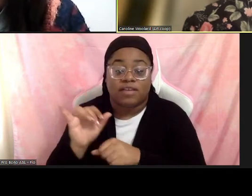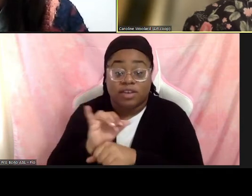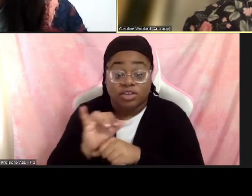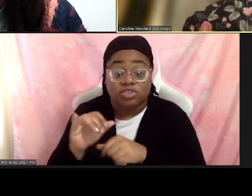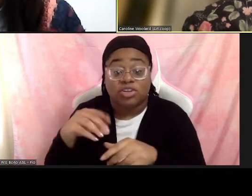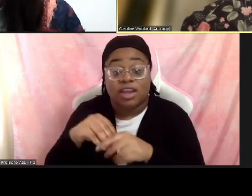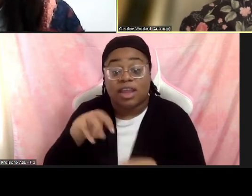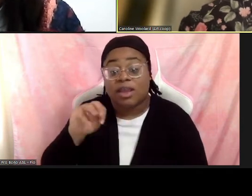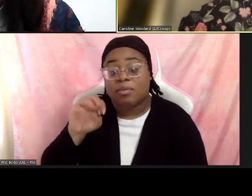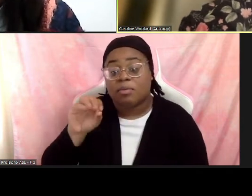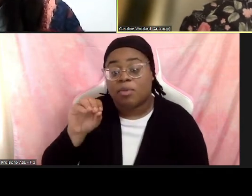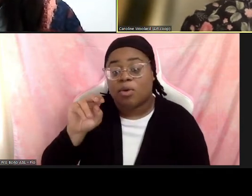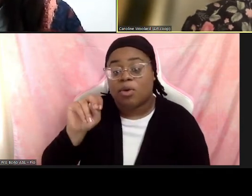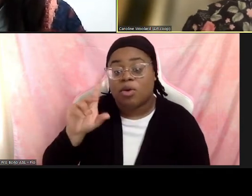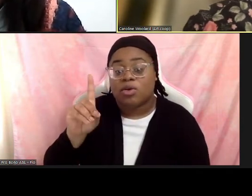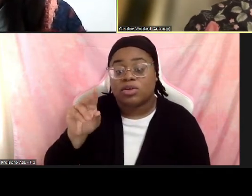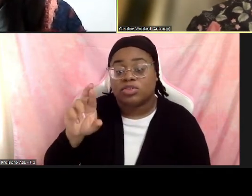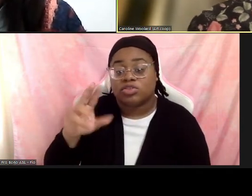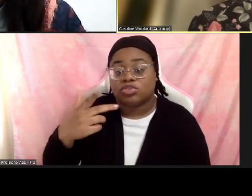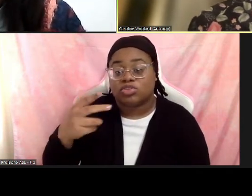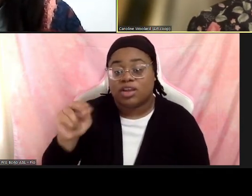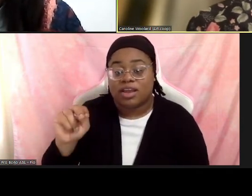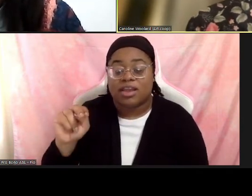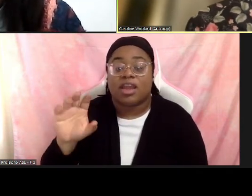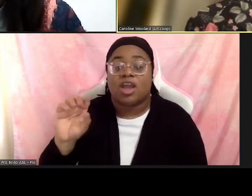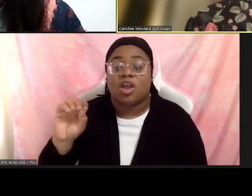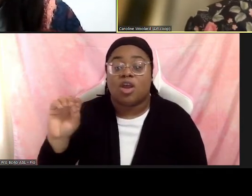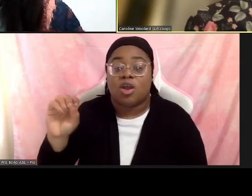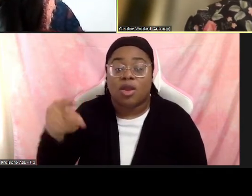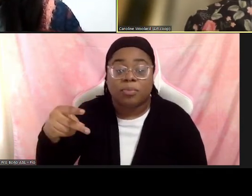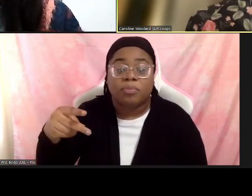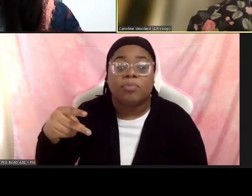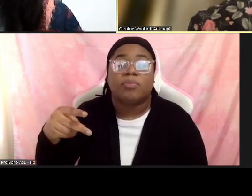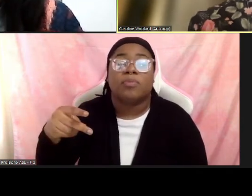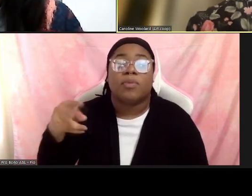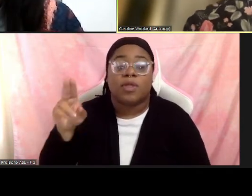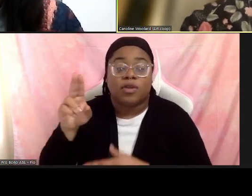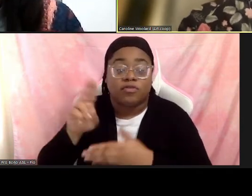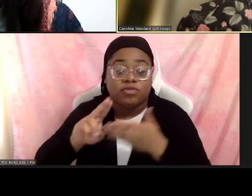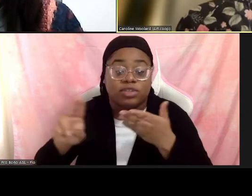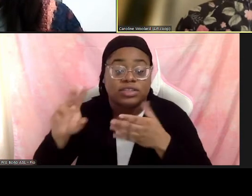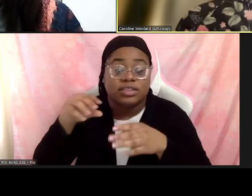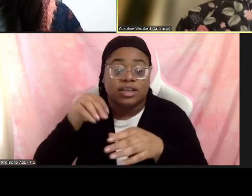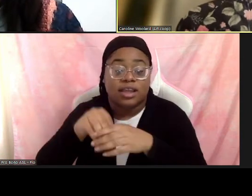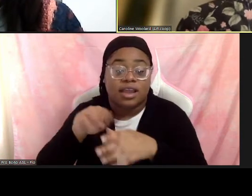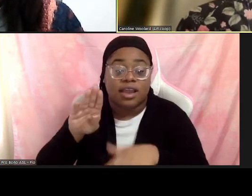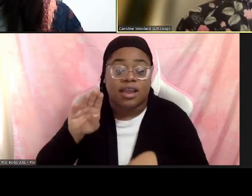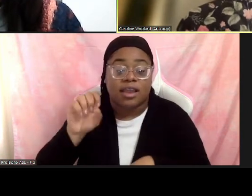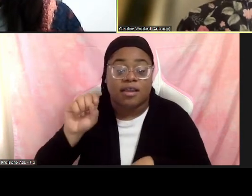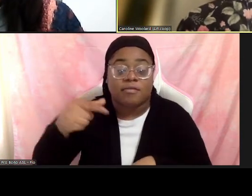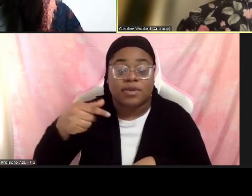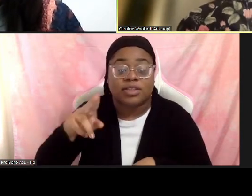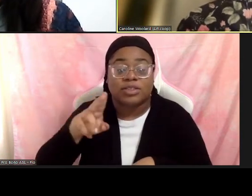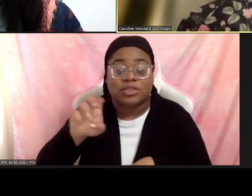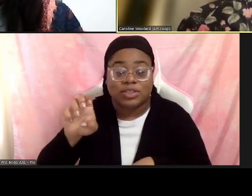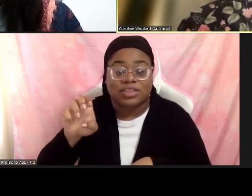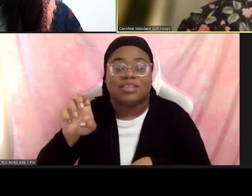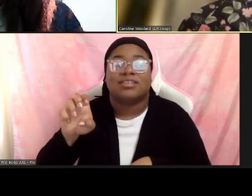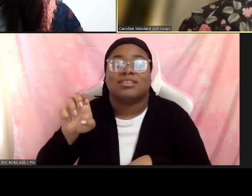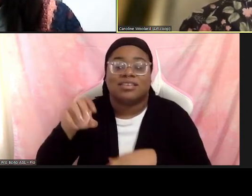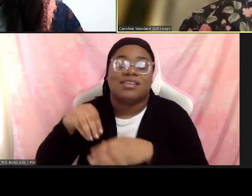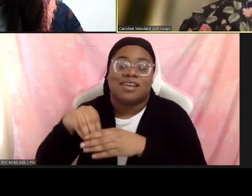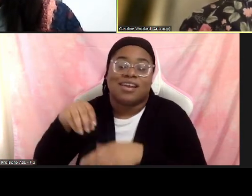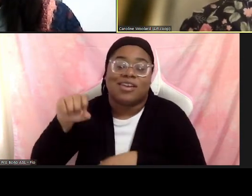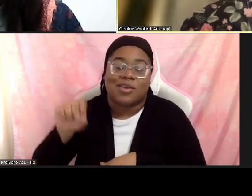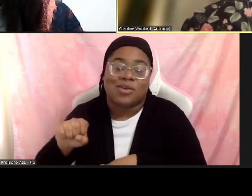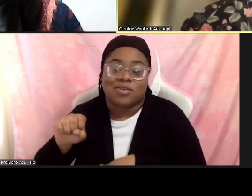University in the Basque Country in northern Spain. She's exhibited around the world and has been recognized at the